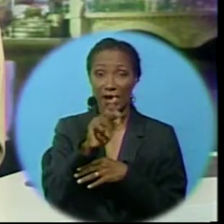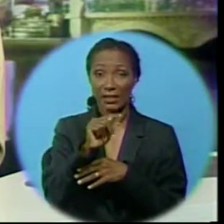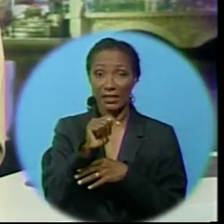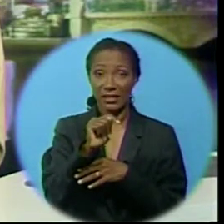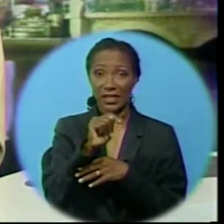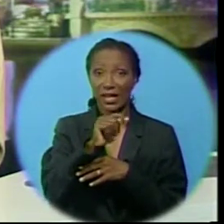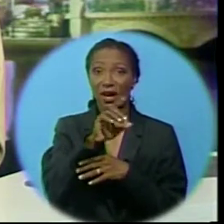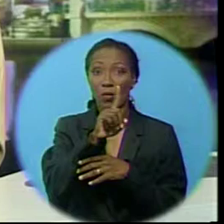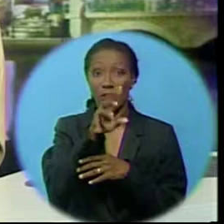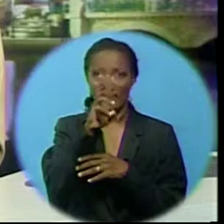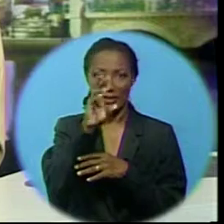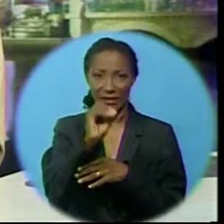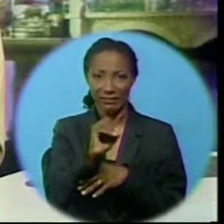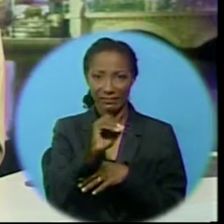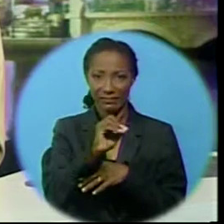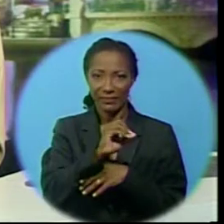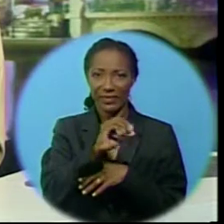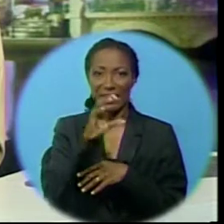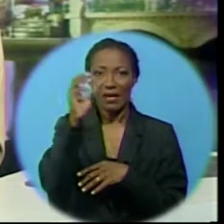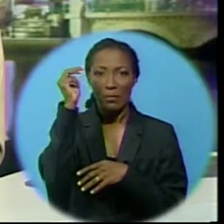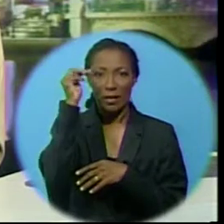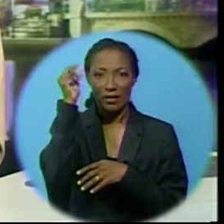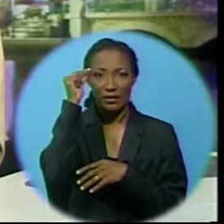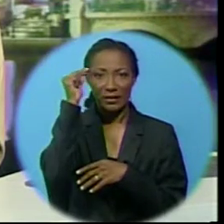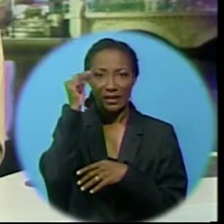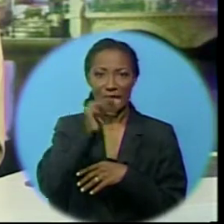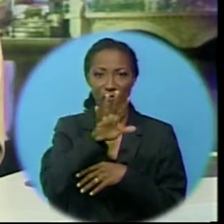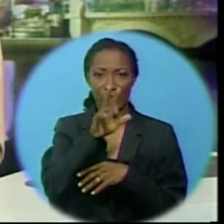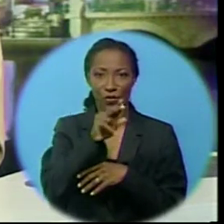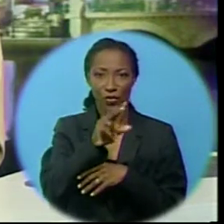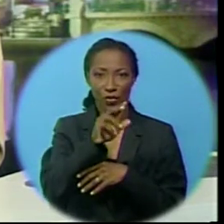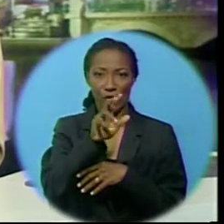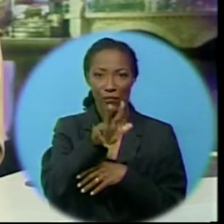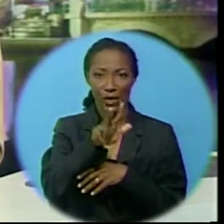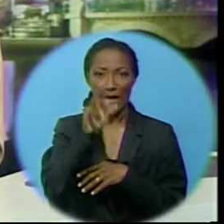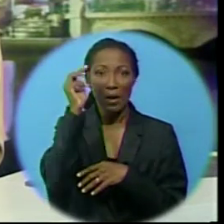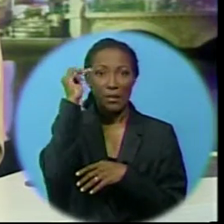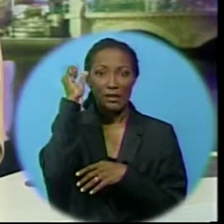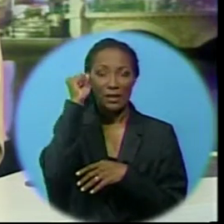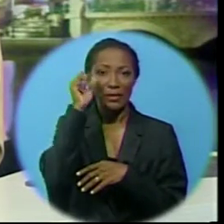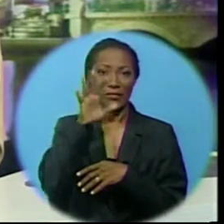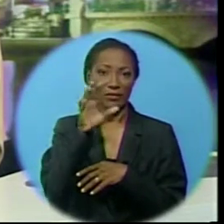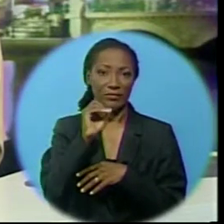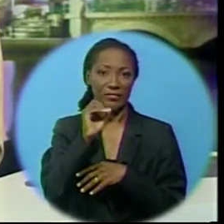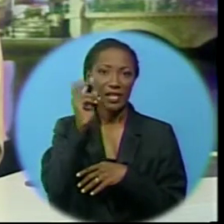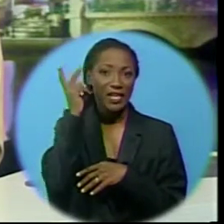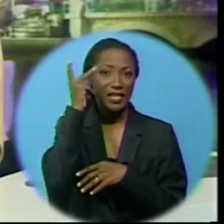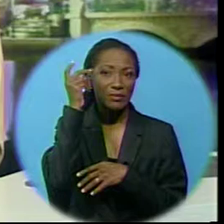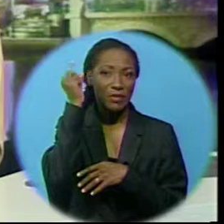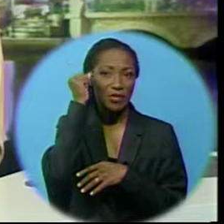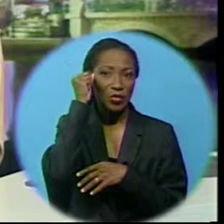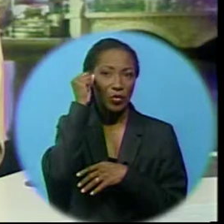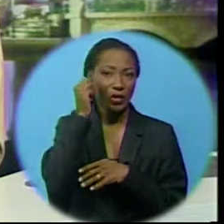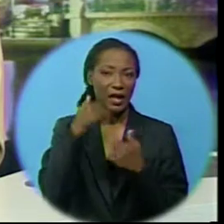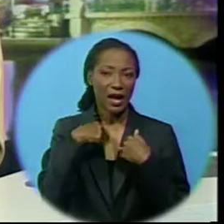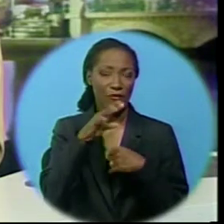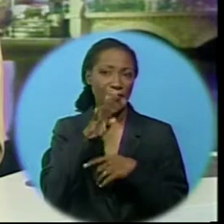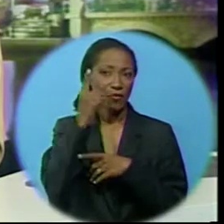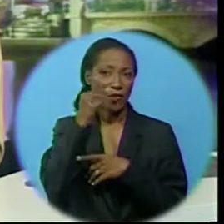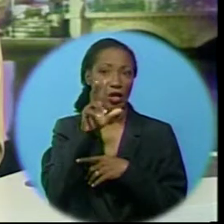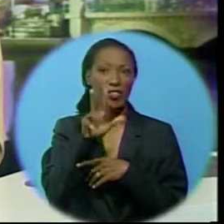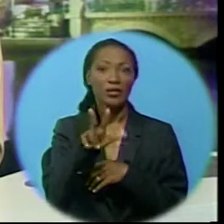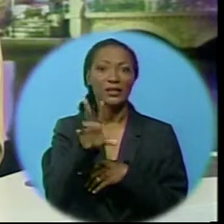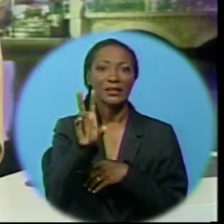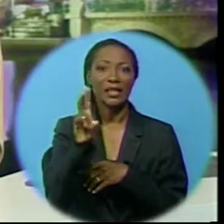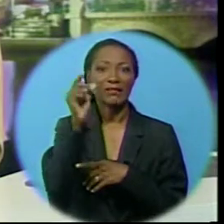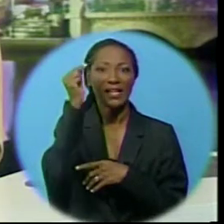with Martin Guptill scoring 53 and Marlon Samuels 50. Krishmar Santoki took 4 for 37. Gale then